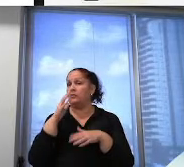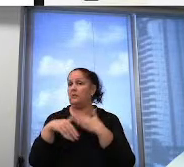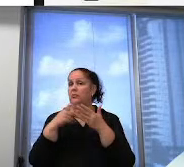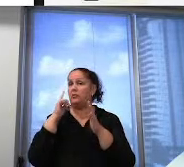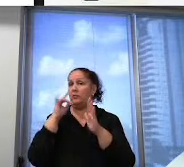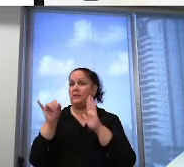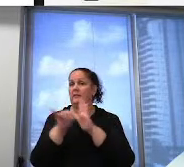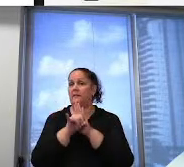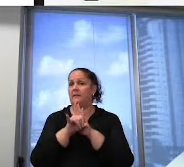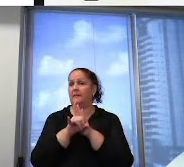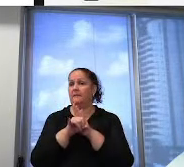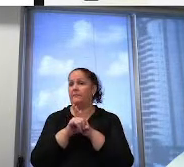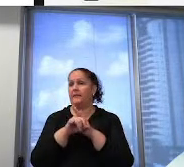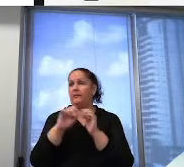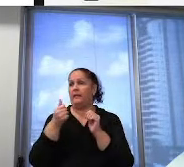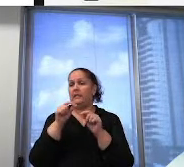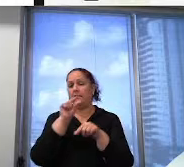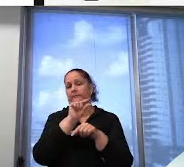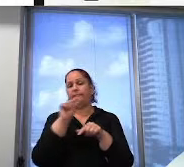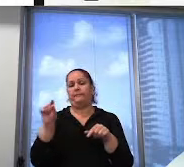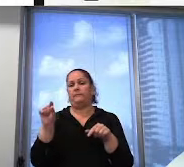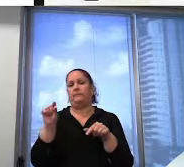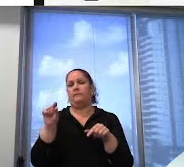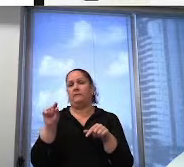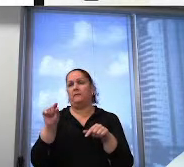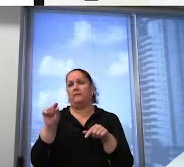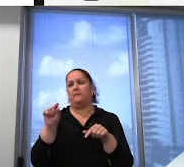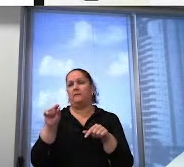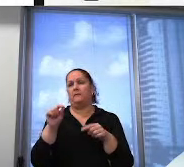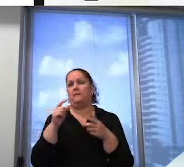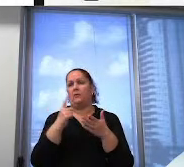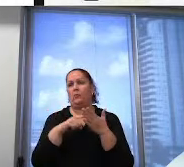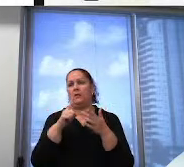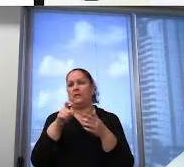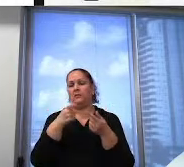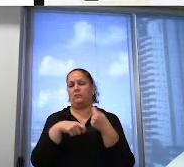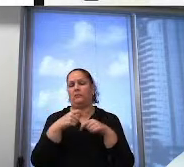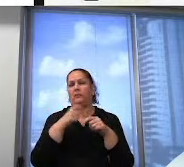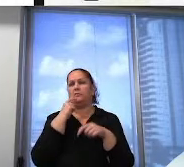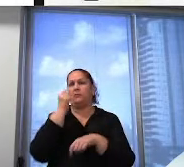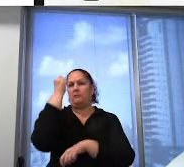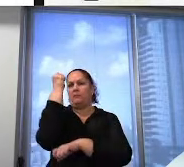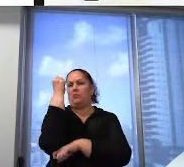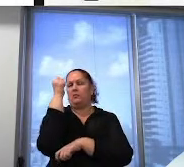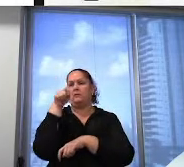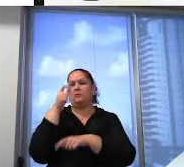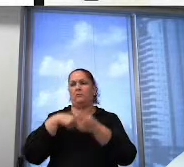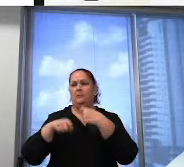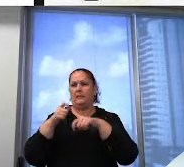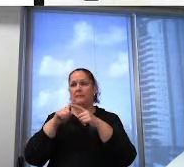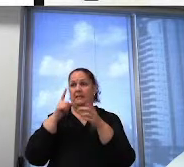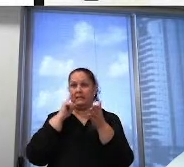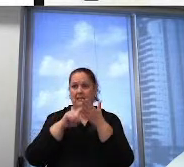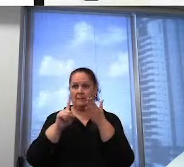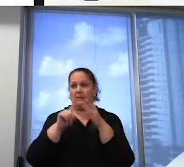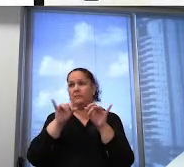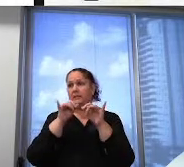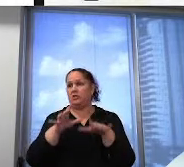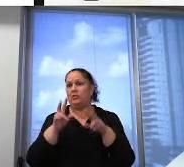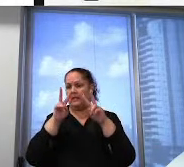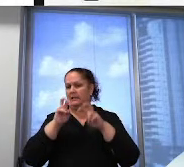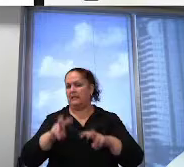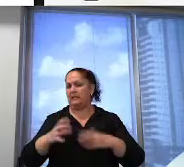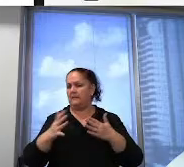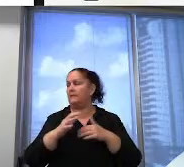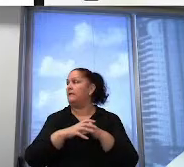Thank you. So the process to identify, say, on a given line segment, which poles need replacement, that's based on inspection or in some kind of an